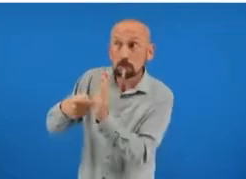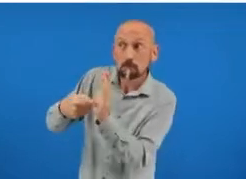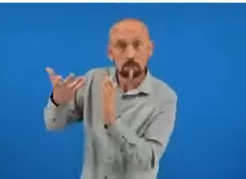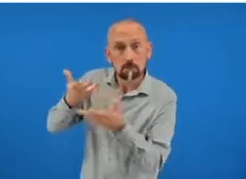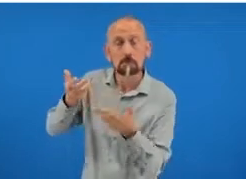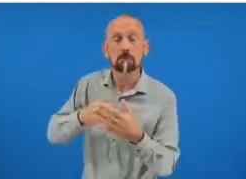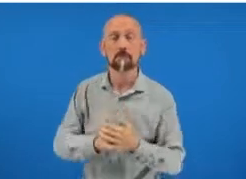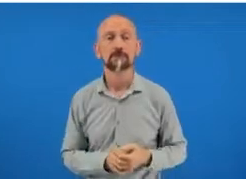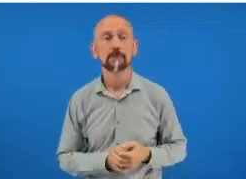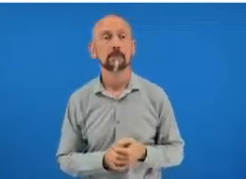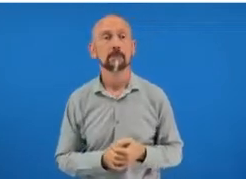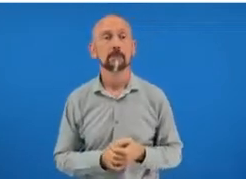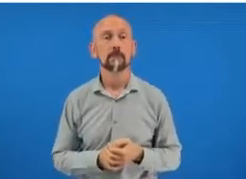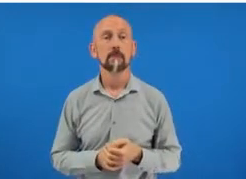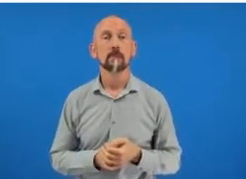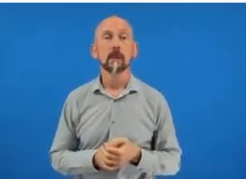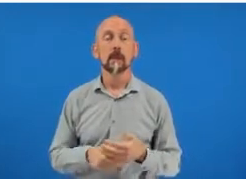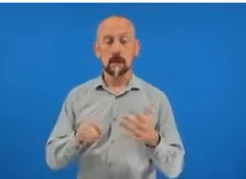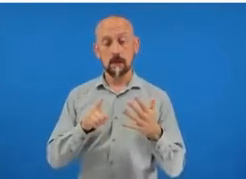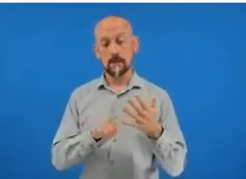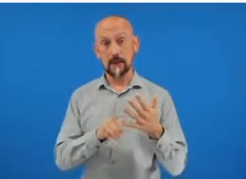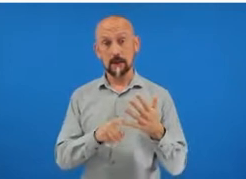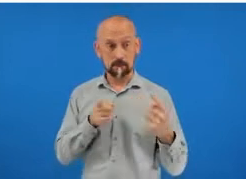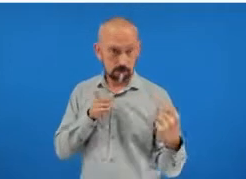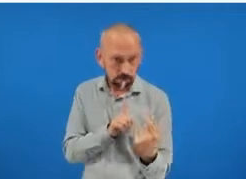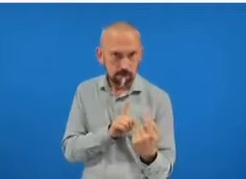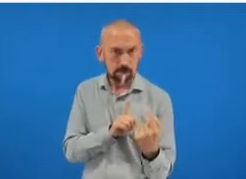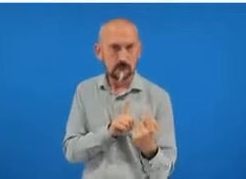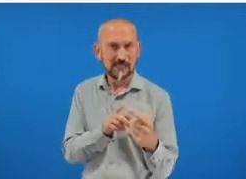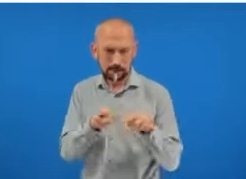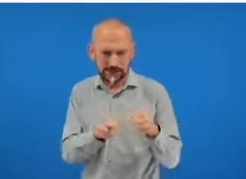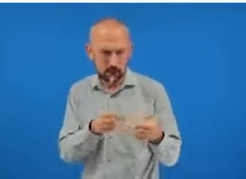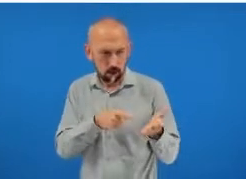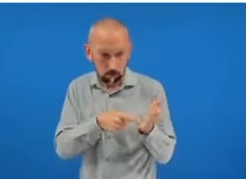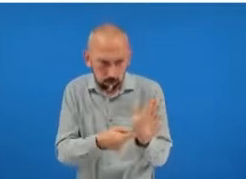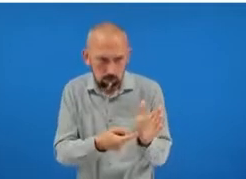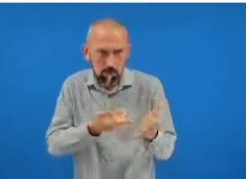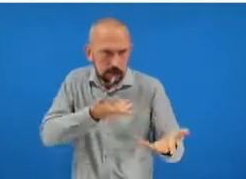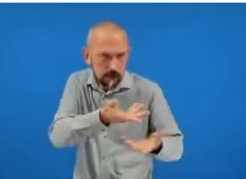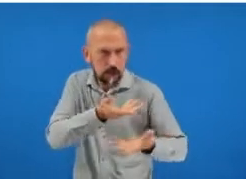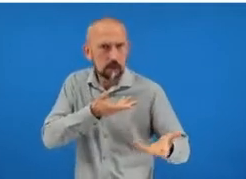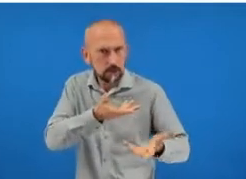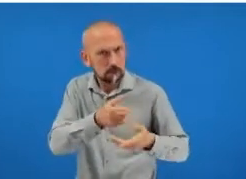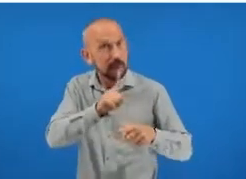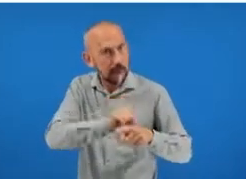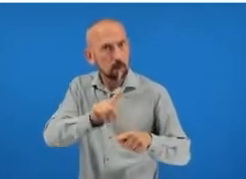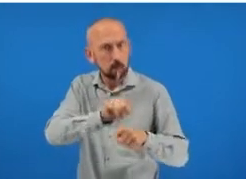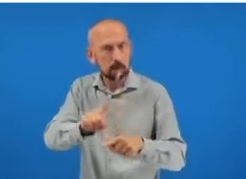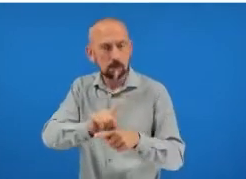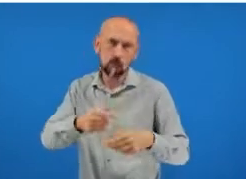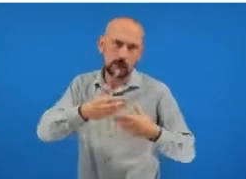Finally, we want to discuss measures together every session and use them to guide the session plan. And I'll show a bit of video of doing that